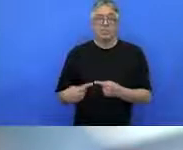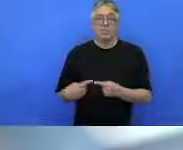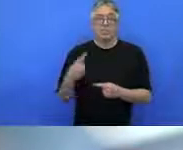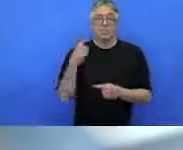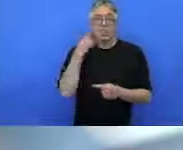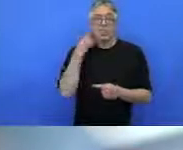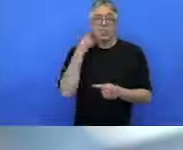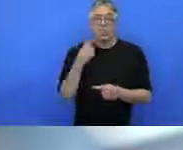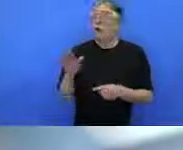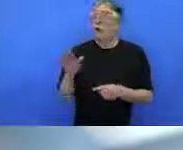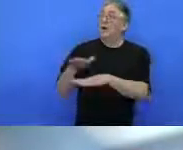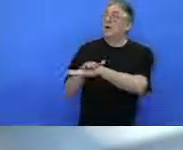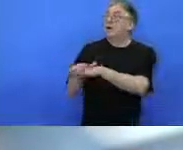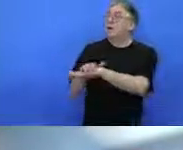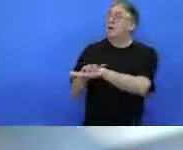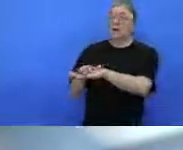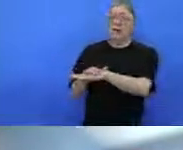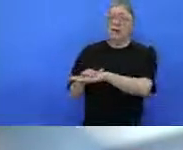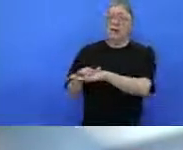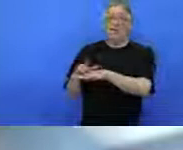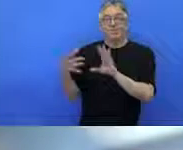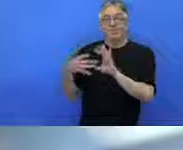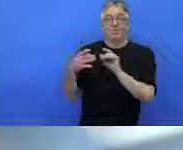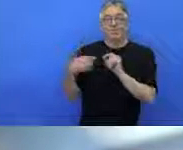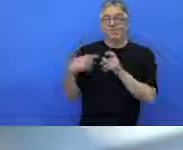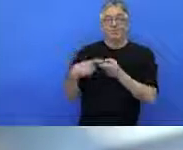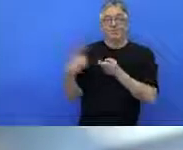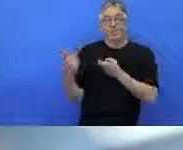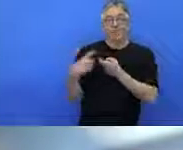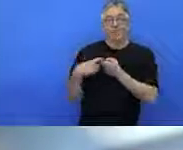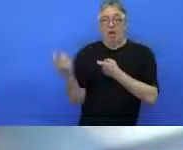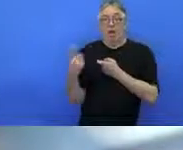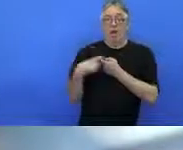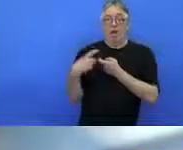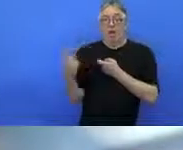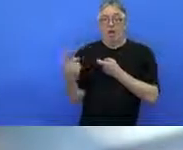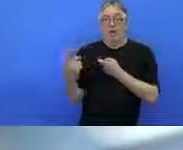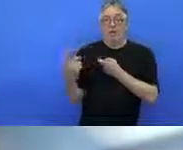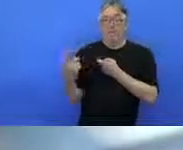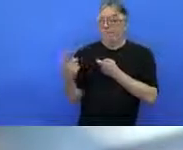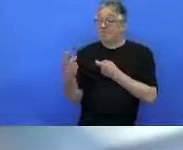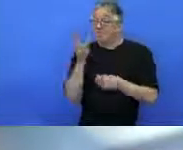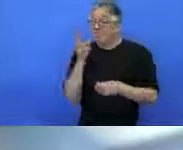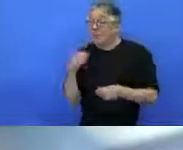Will, I'm sorry, you were losing the connection to you again. Can you hear me?